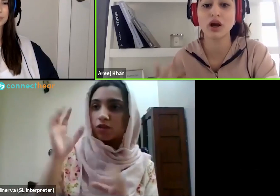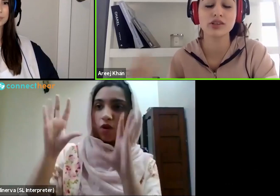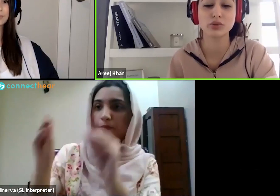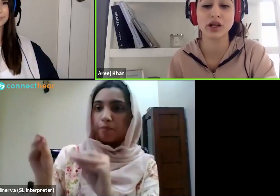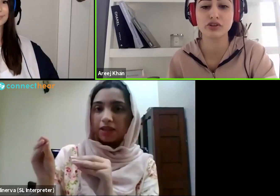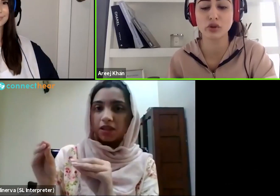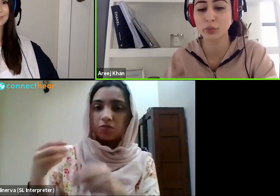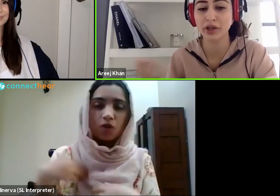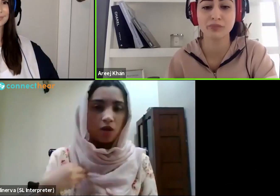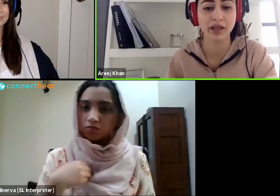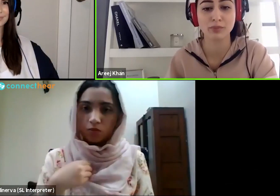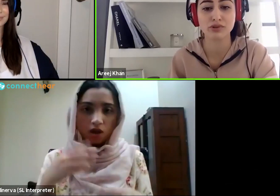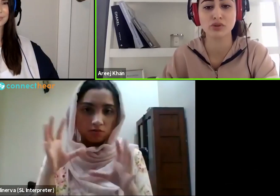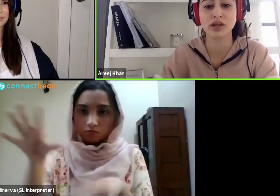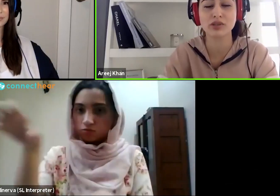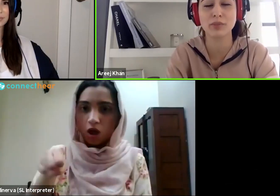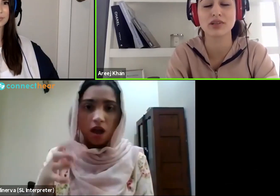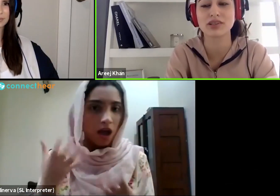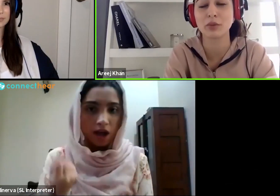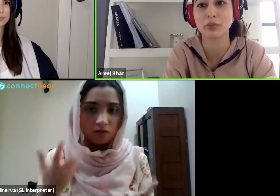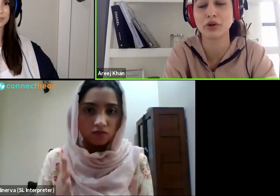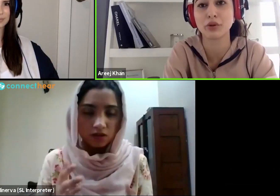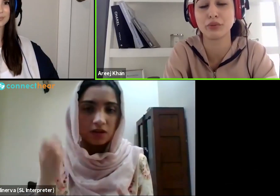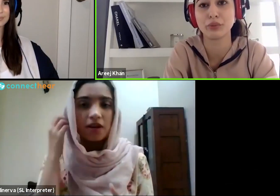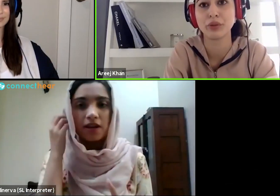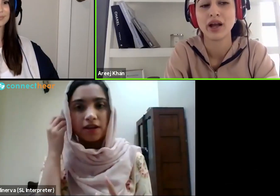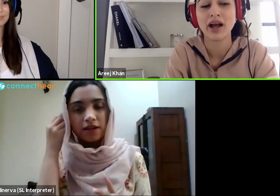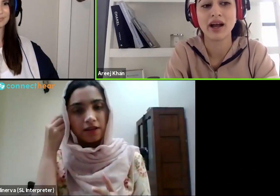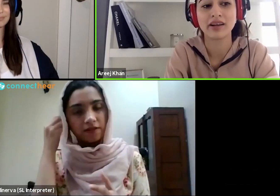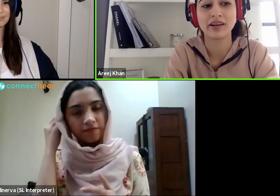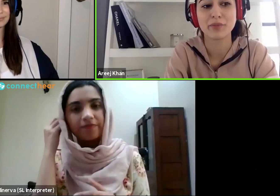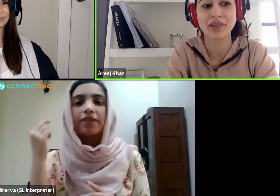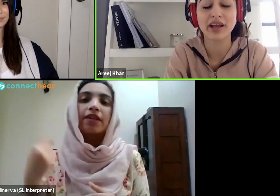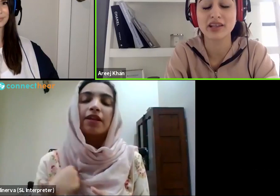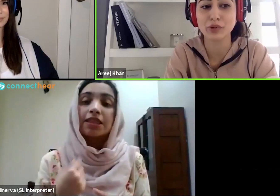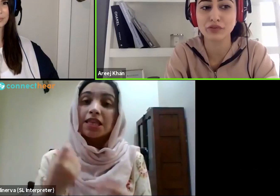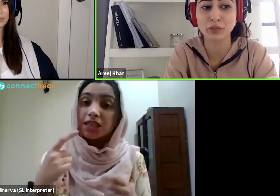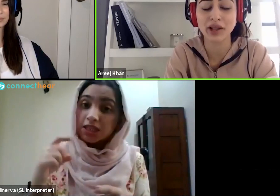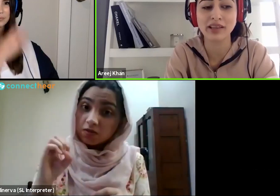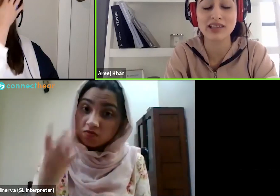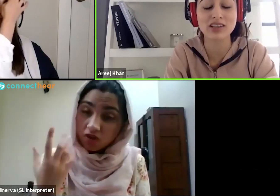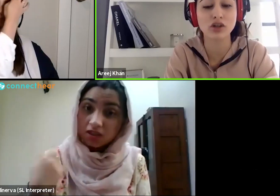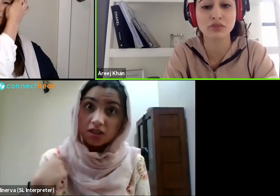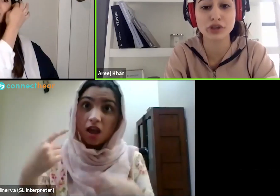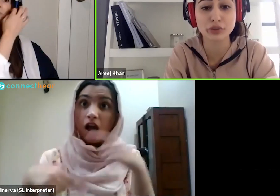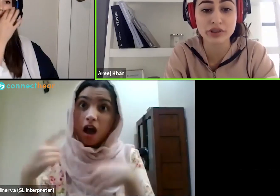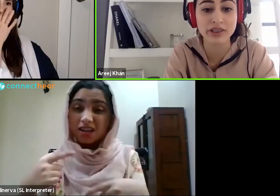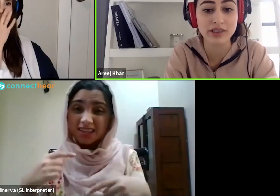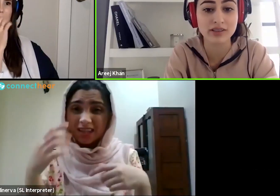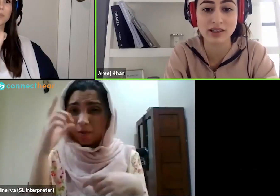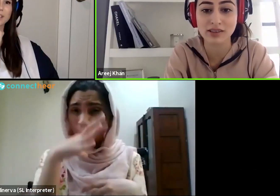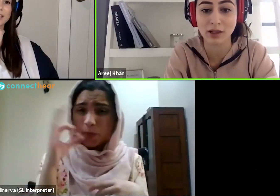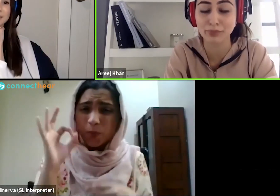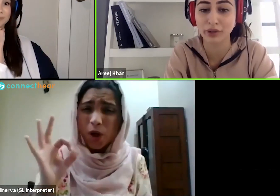You can't do that. There's no way of being able to do that, to be able to understand what we go through. And yeah, it is beautiful, but I think it takes a lot of